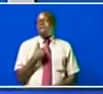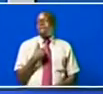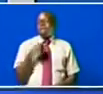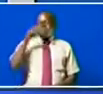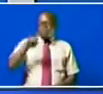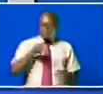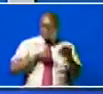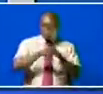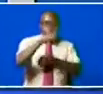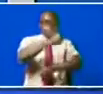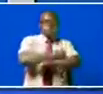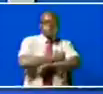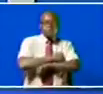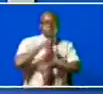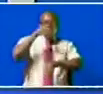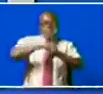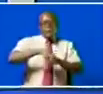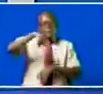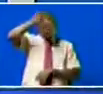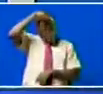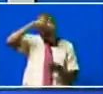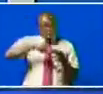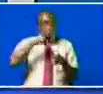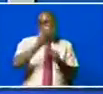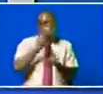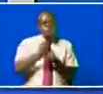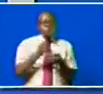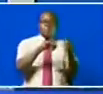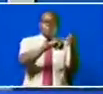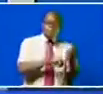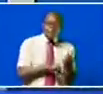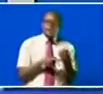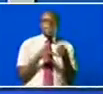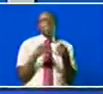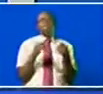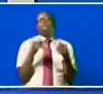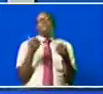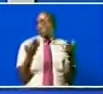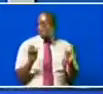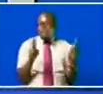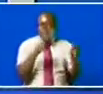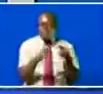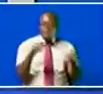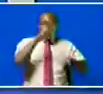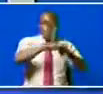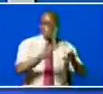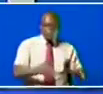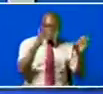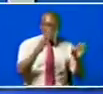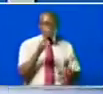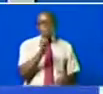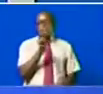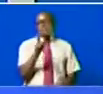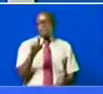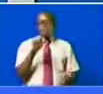go to school and then you're going to get your degree and then you're going to get a job and then you're going to get married and things are going to be okay. Yeah. But along the way, the